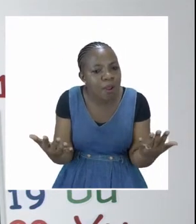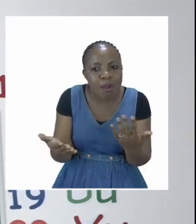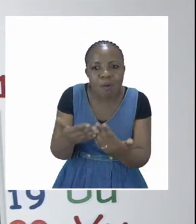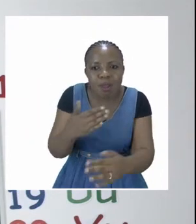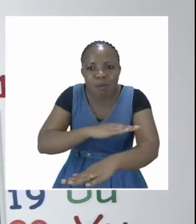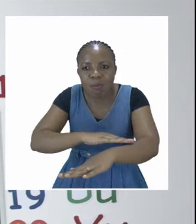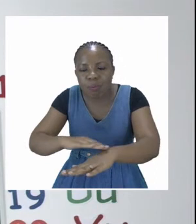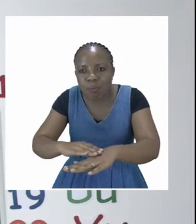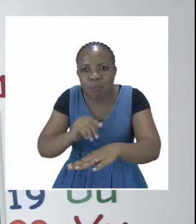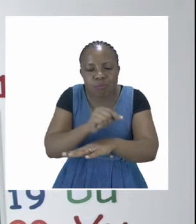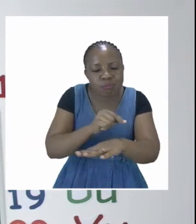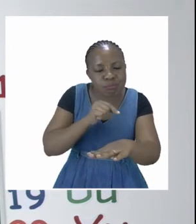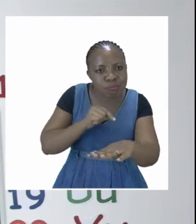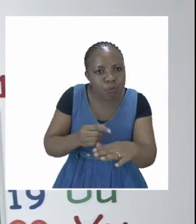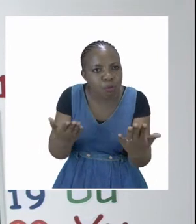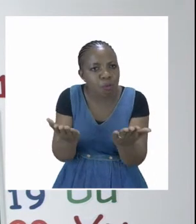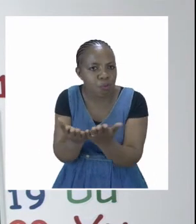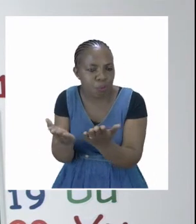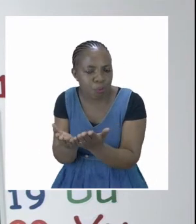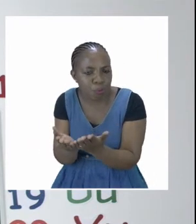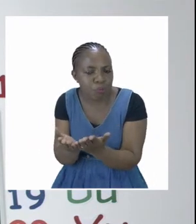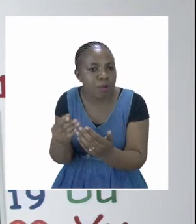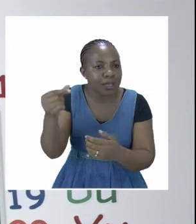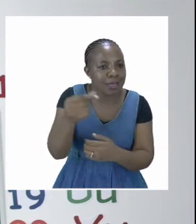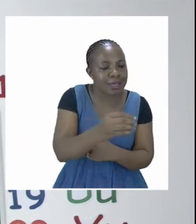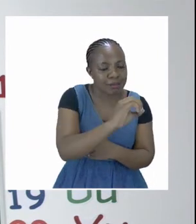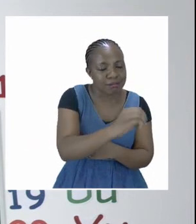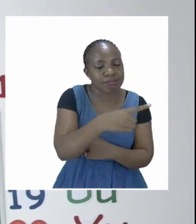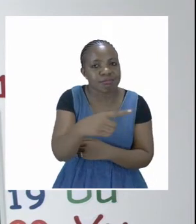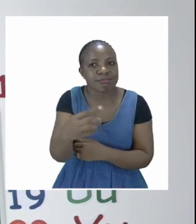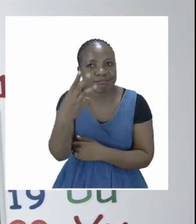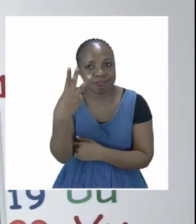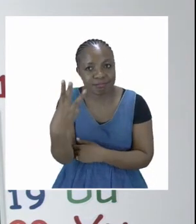Our online school will help you along the way. Find us at